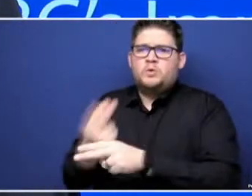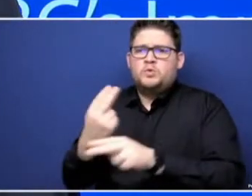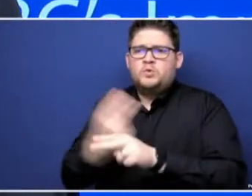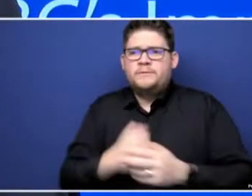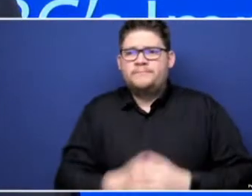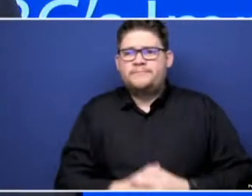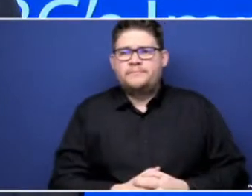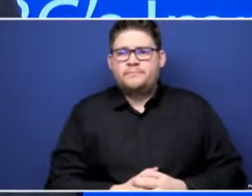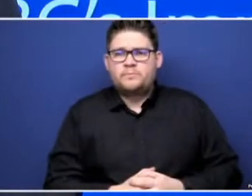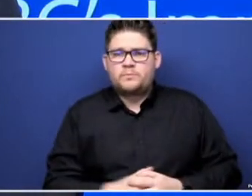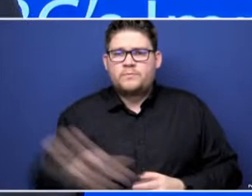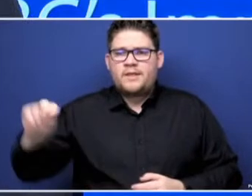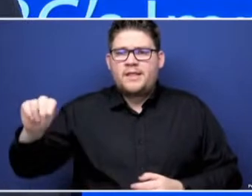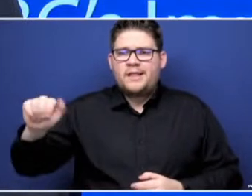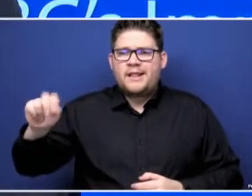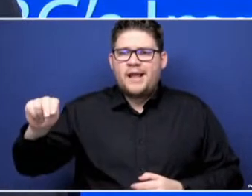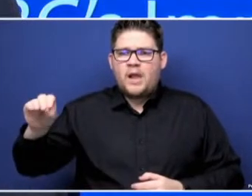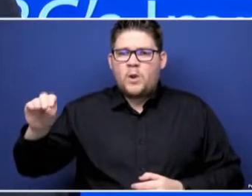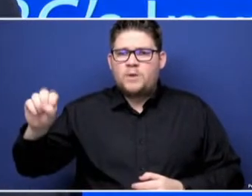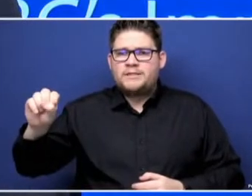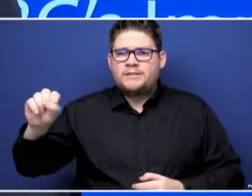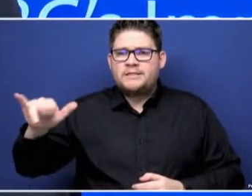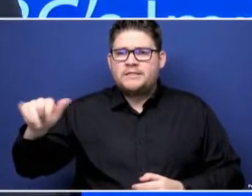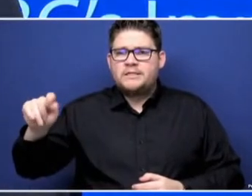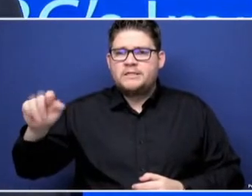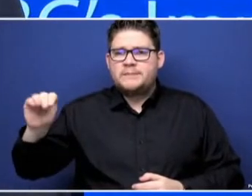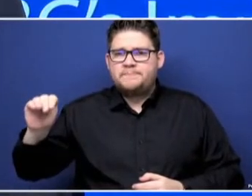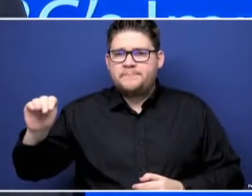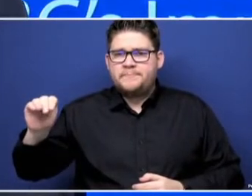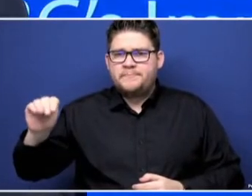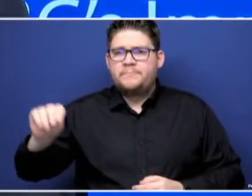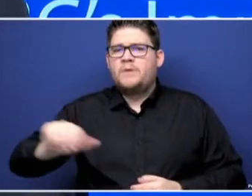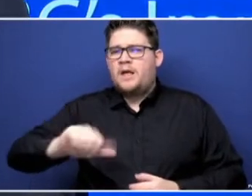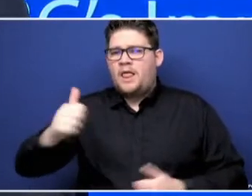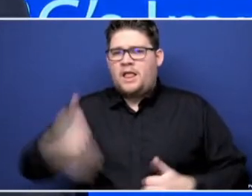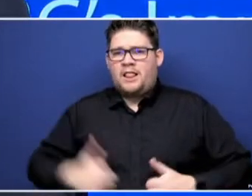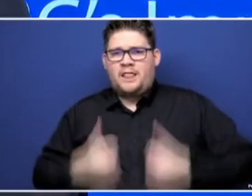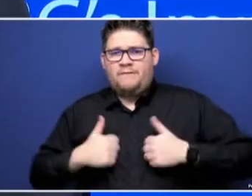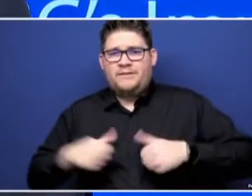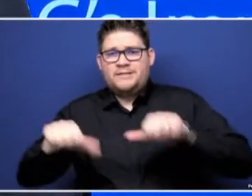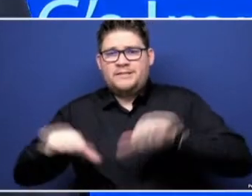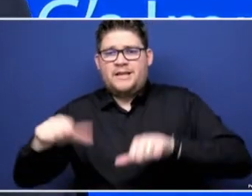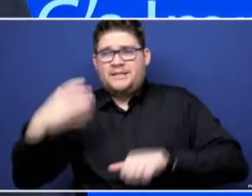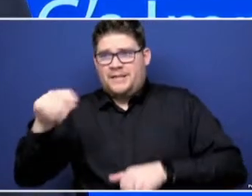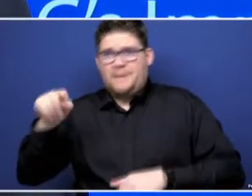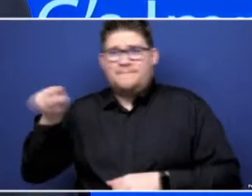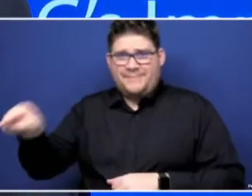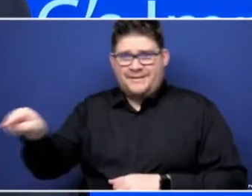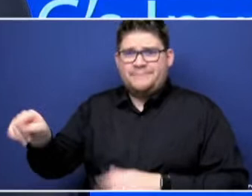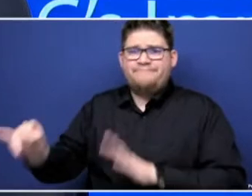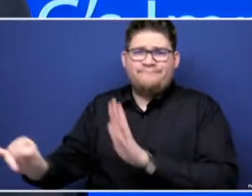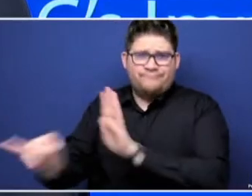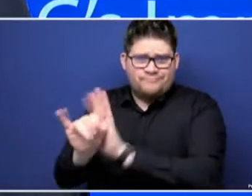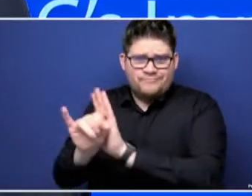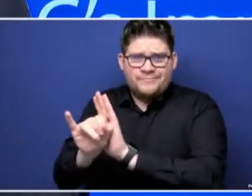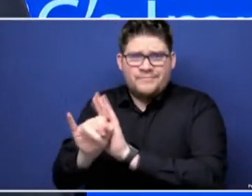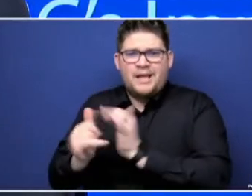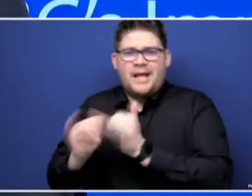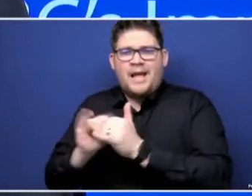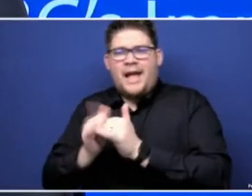again? And that is not just in terms of providing therapeutics or providing vaccines, but providing a whole host of other goods and